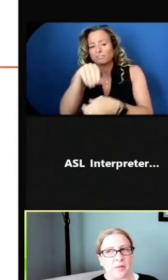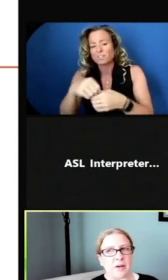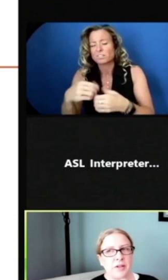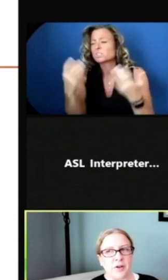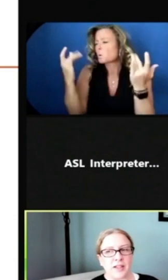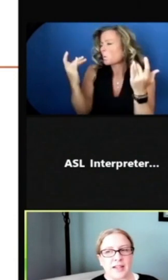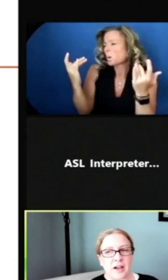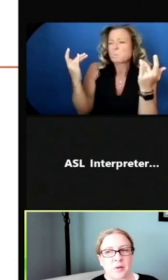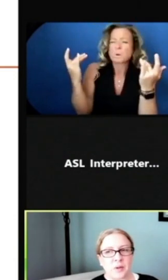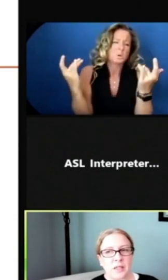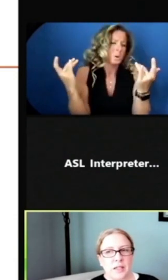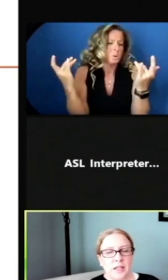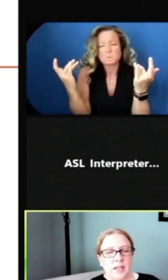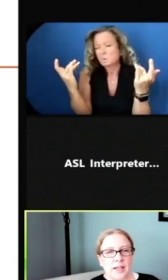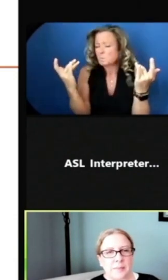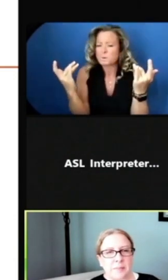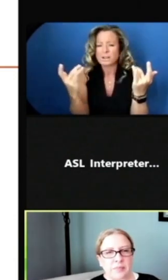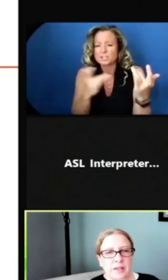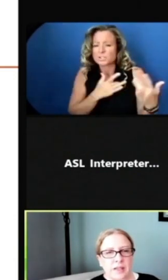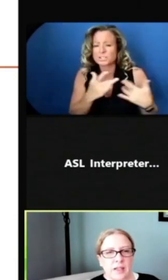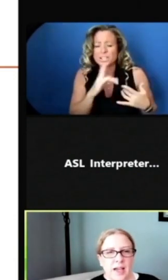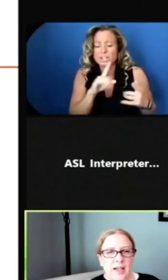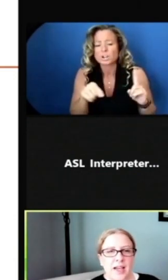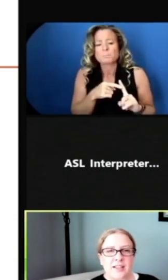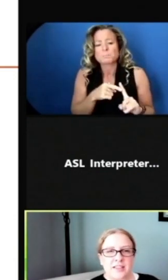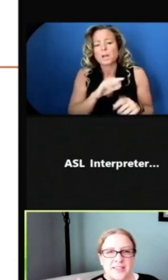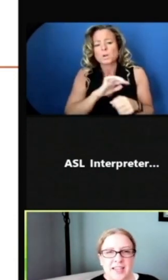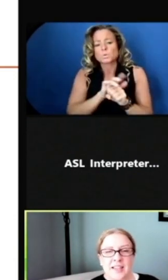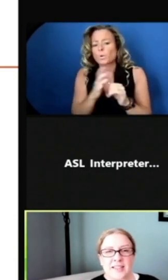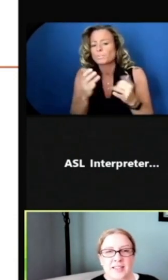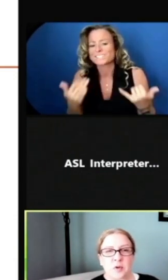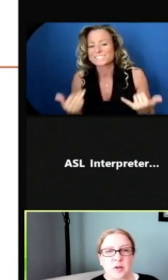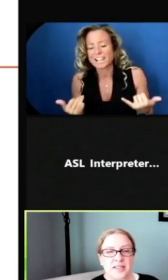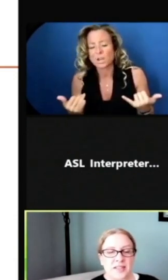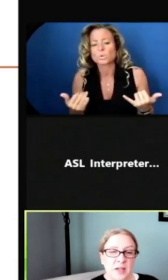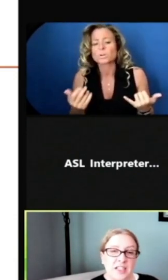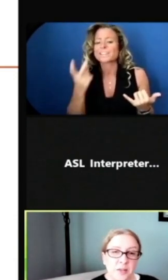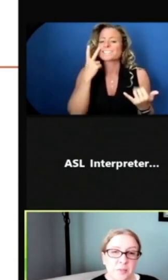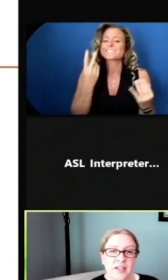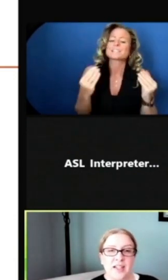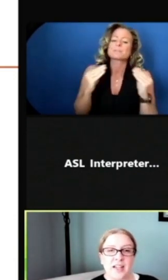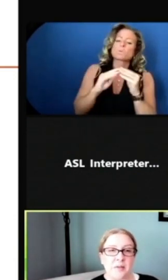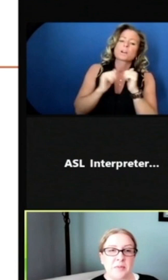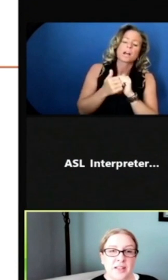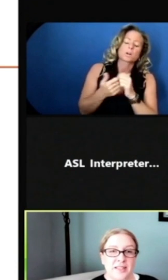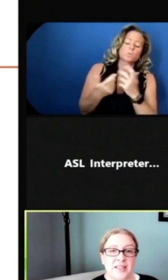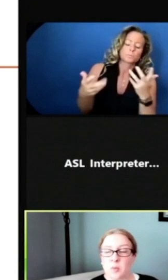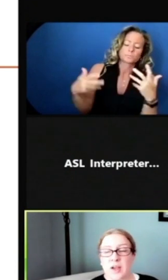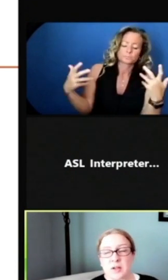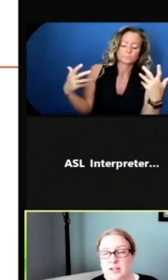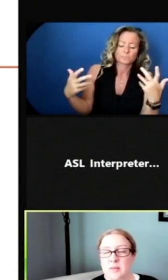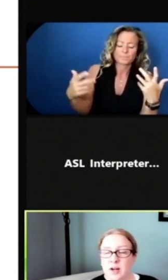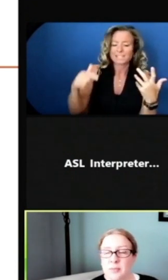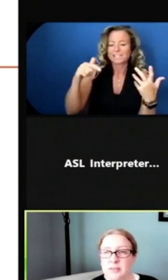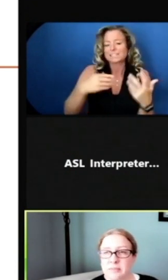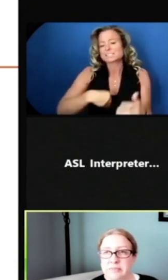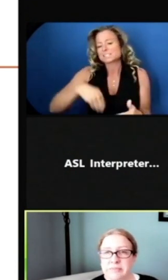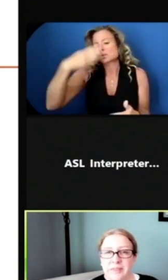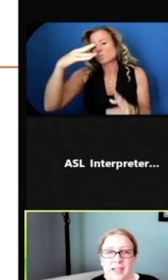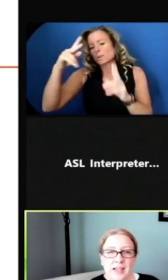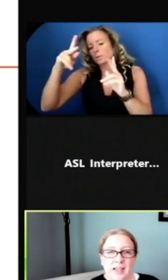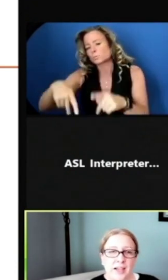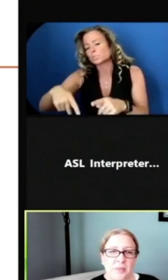they care about COVID now? And seeing this as more as the way she put it, this is a white person